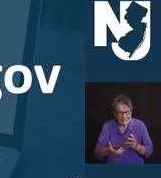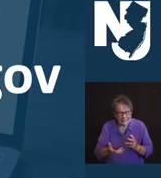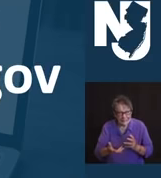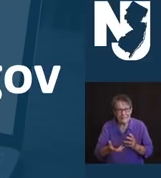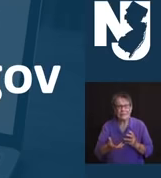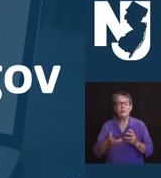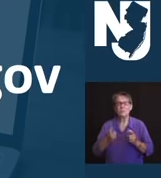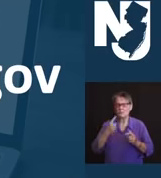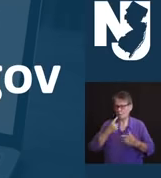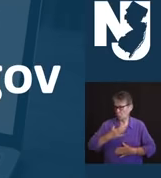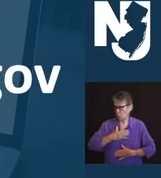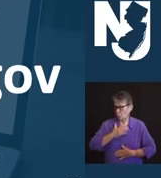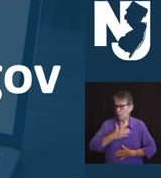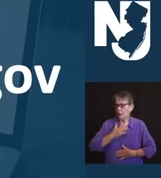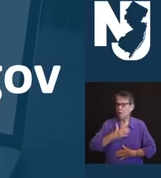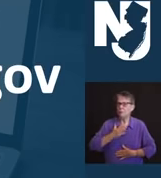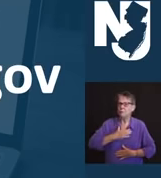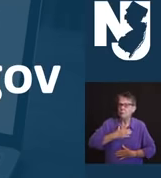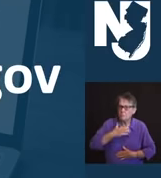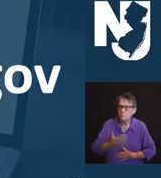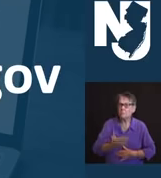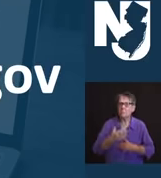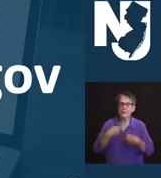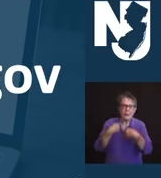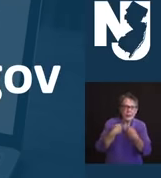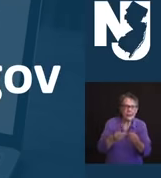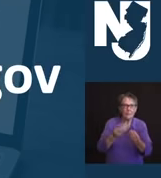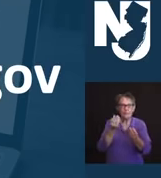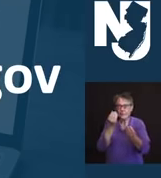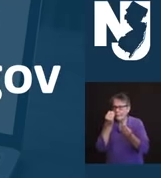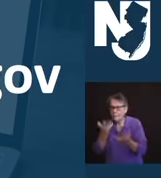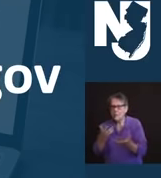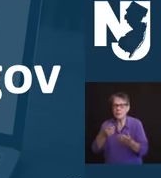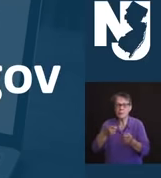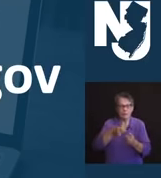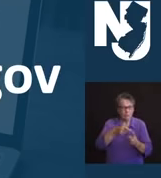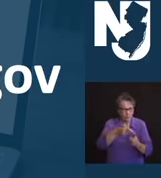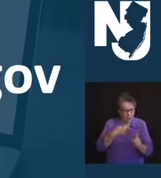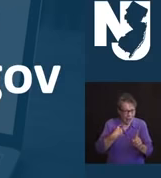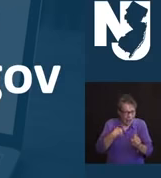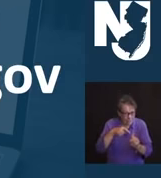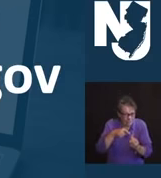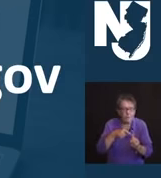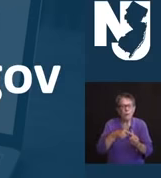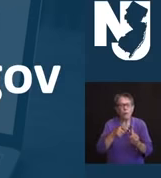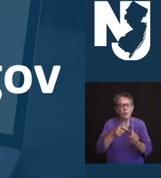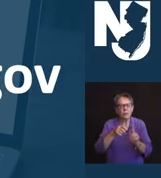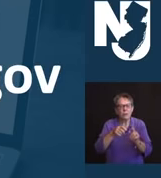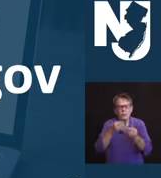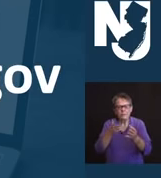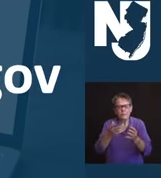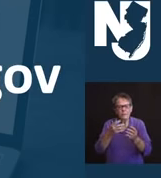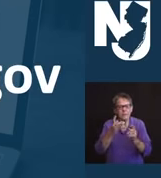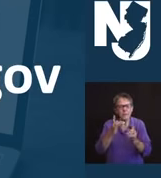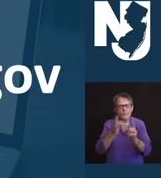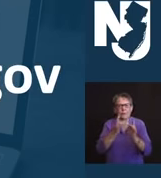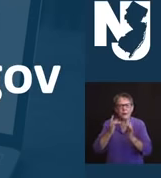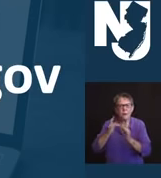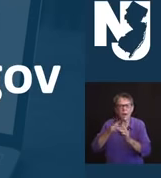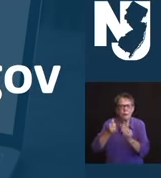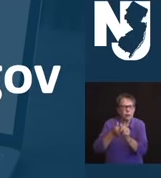this agreement also helped inform our decision to move forward with a July 2nd opening date. We also expect to put clear